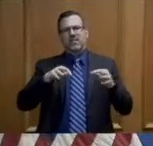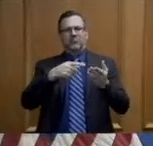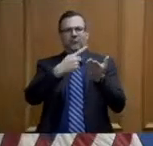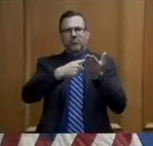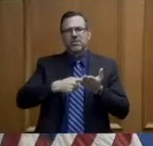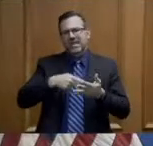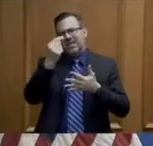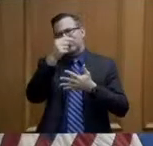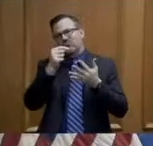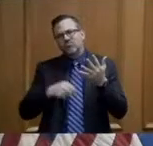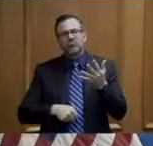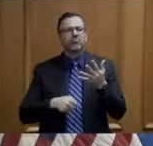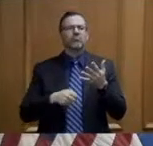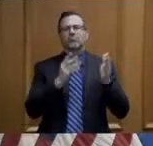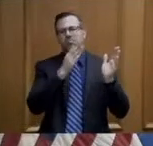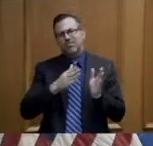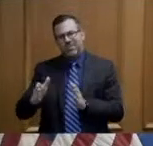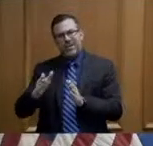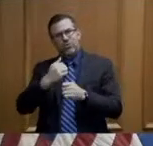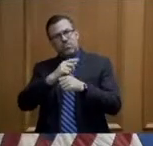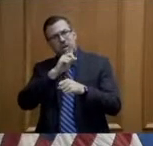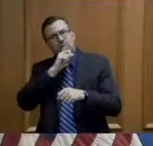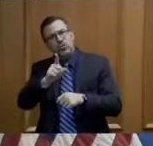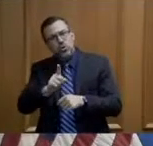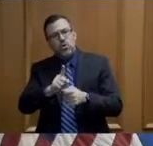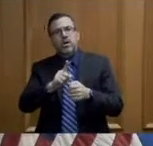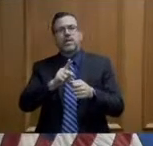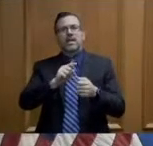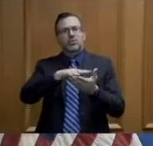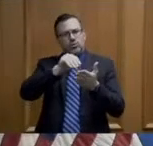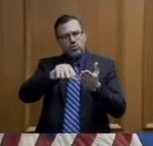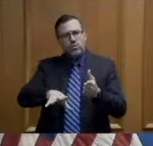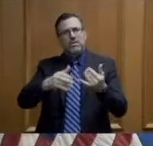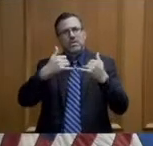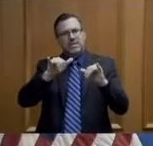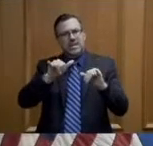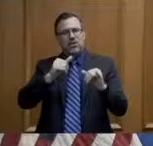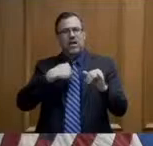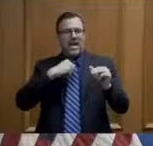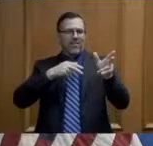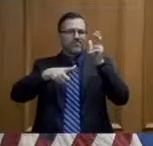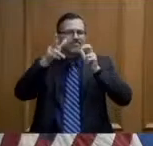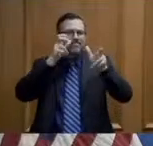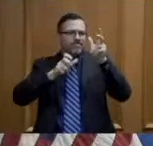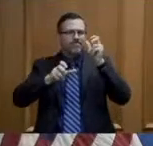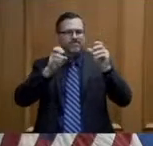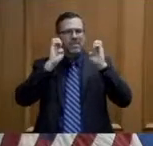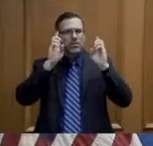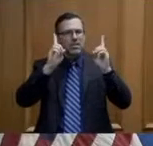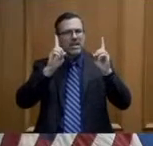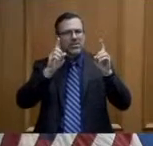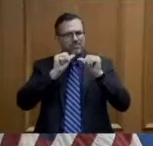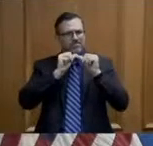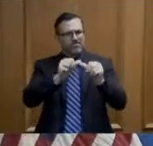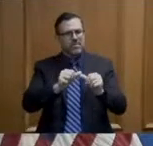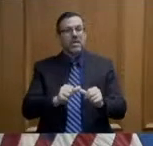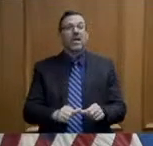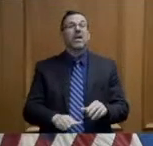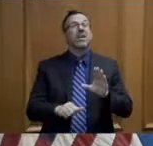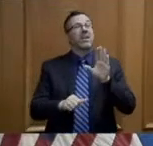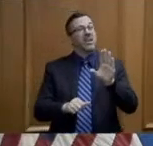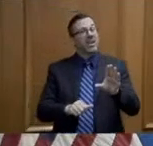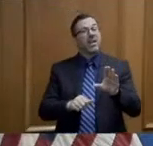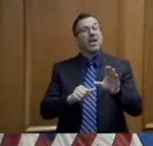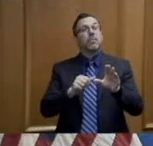place to make sure that academics continue in our state. But time lost in the classroom also has implications